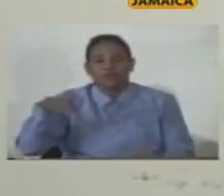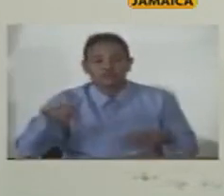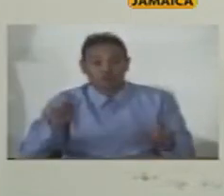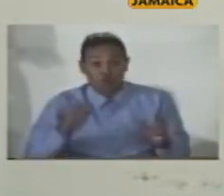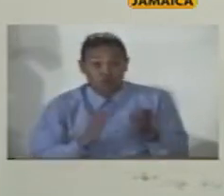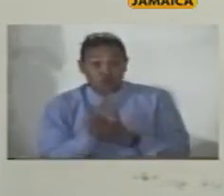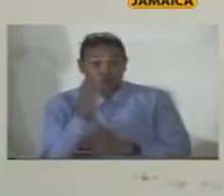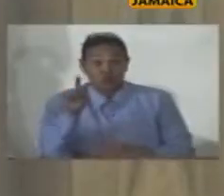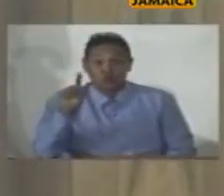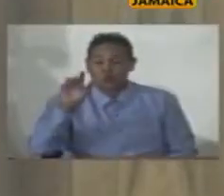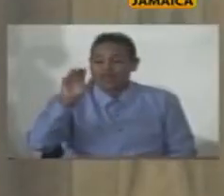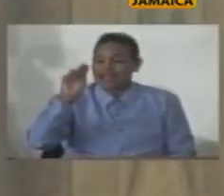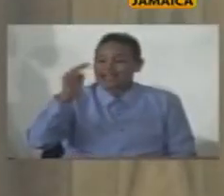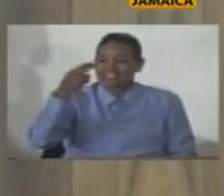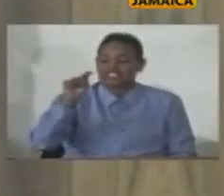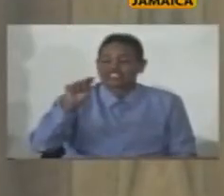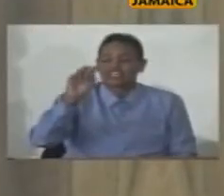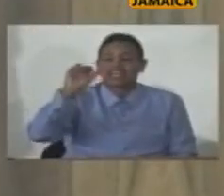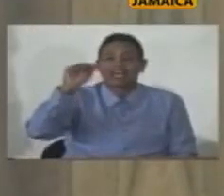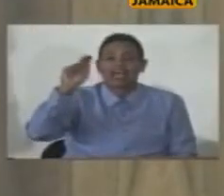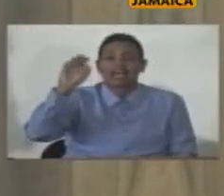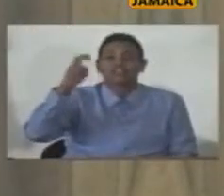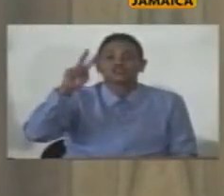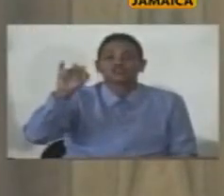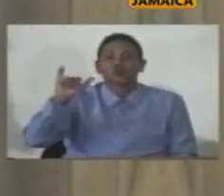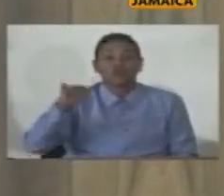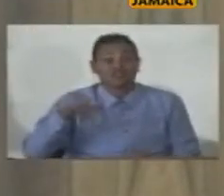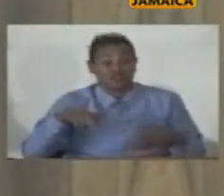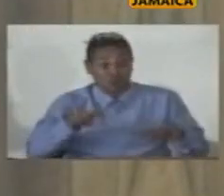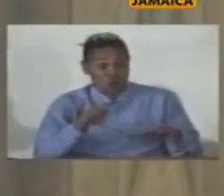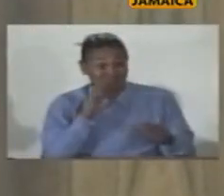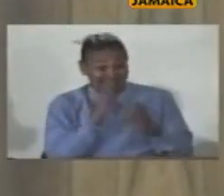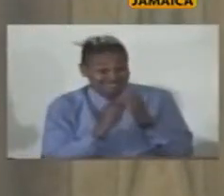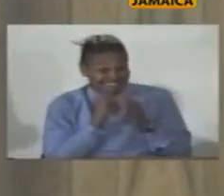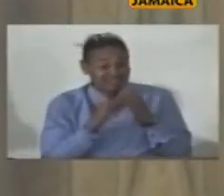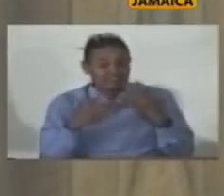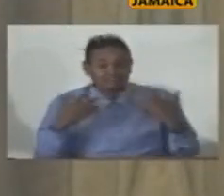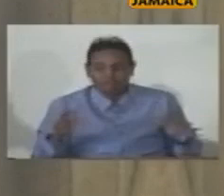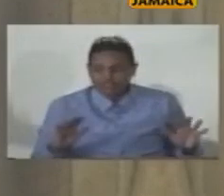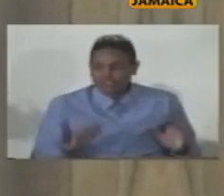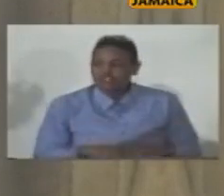the Anchovy Scheme roads and drainage was completely rehabilitated.